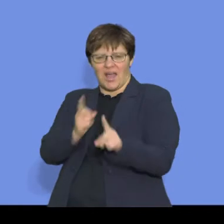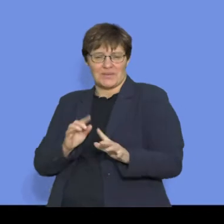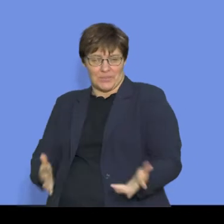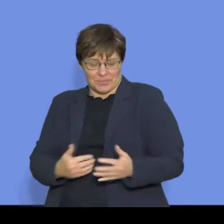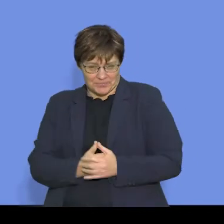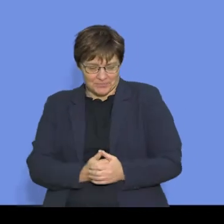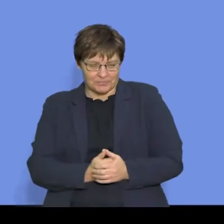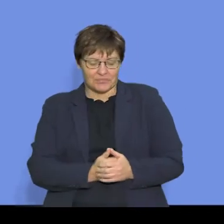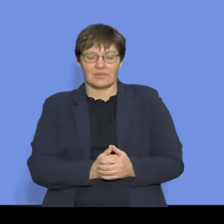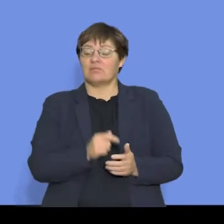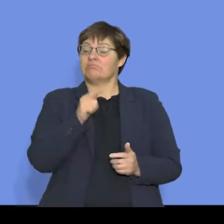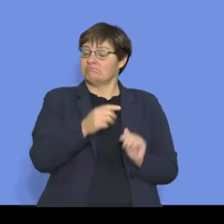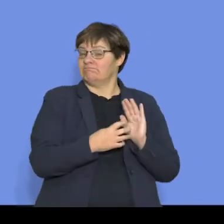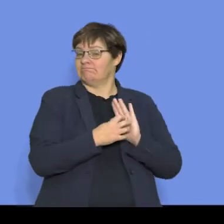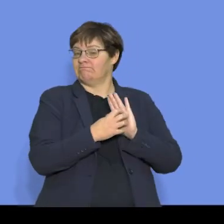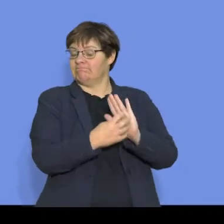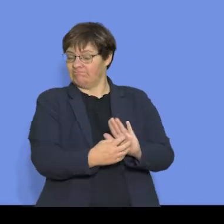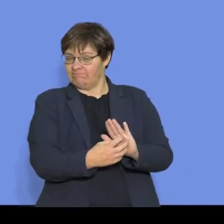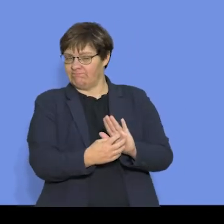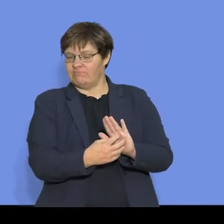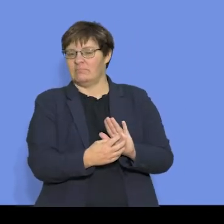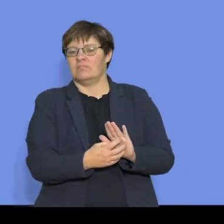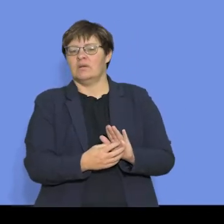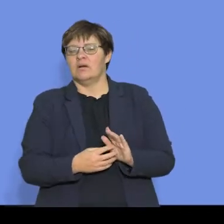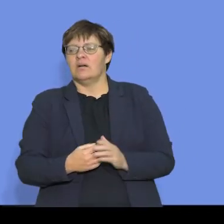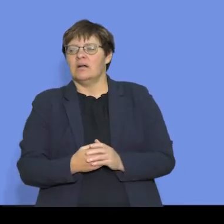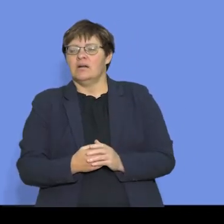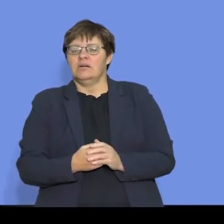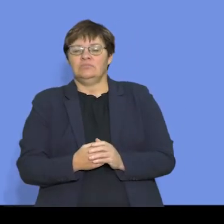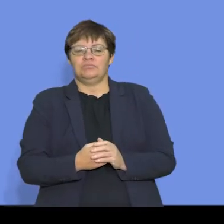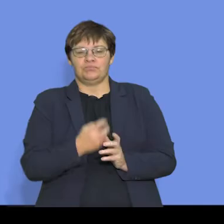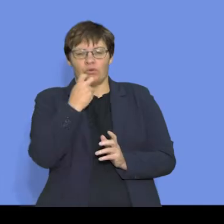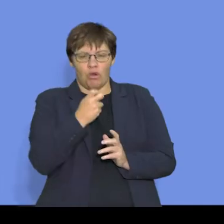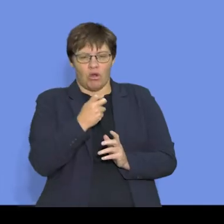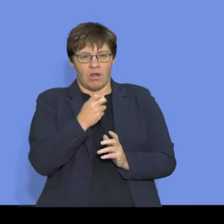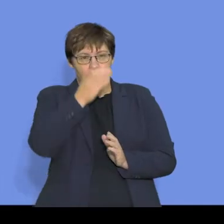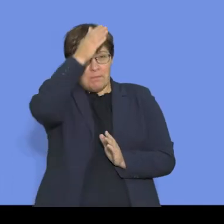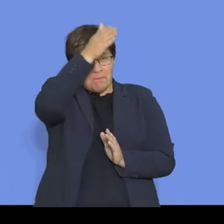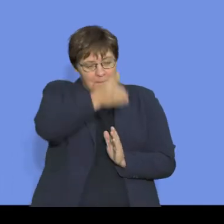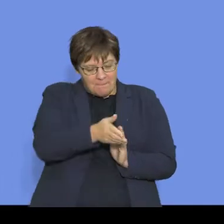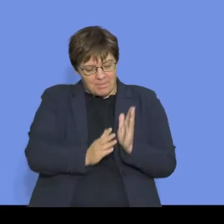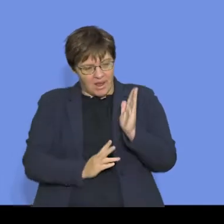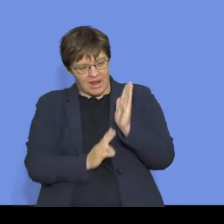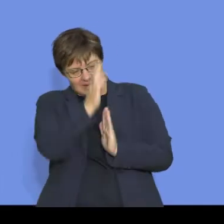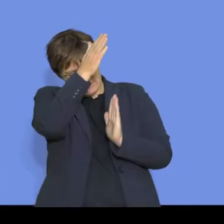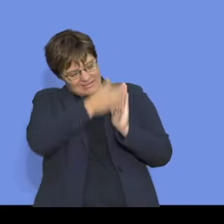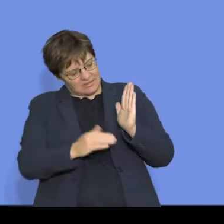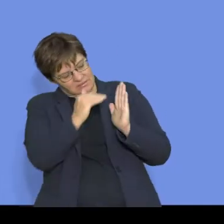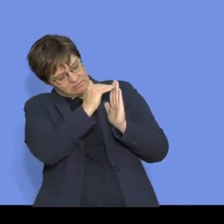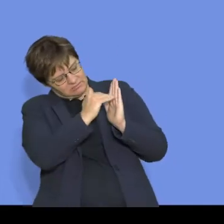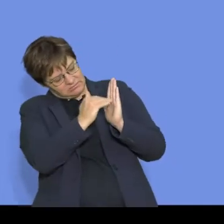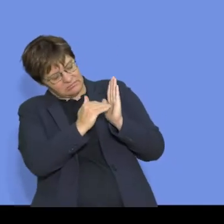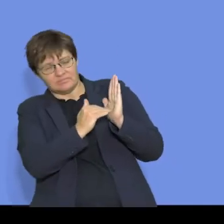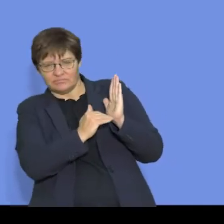this diagram, you are shown a section through rock layers with different types of